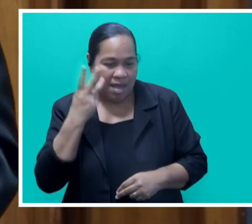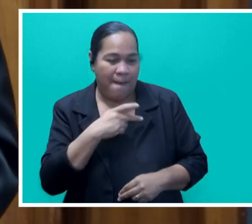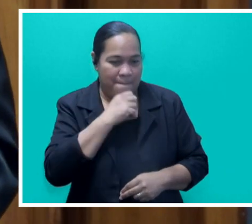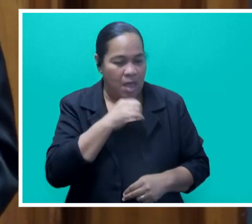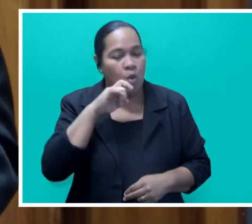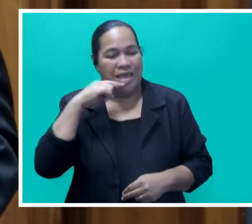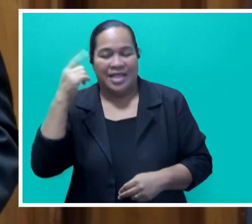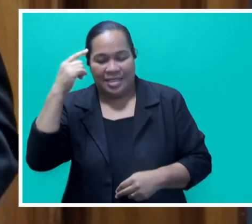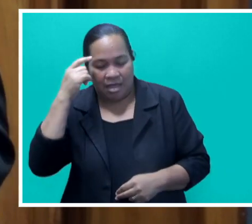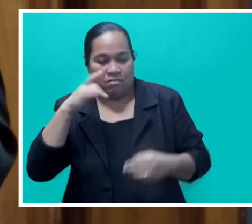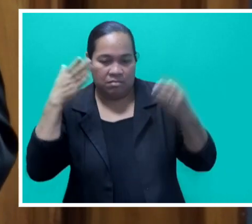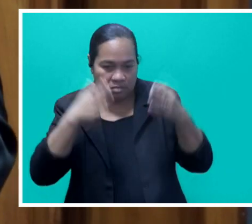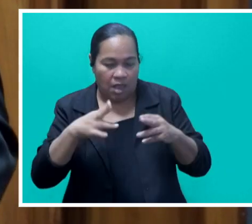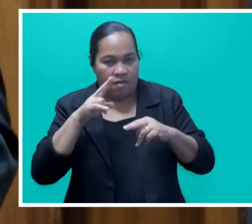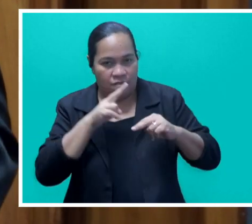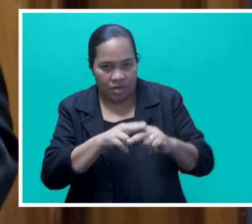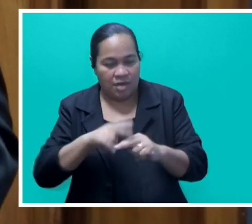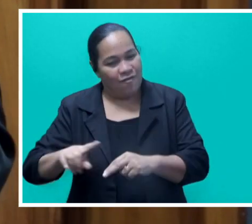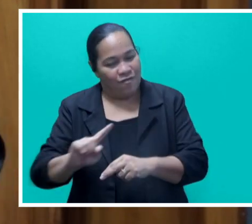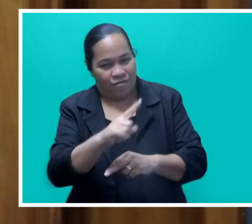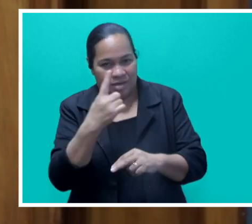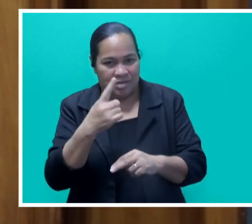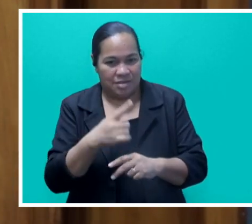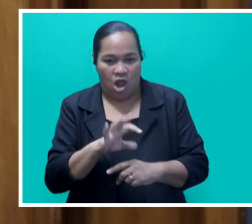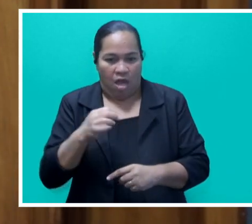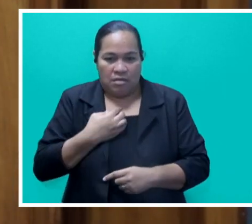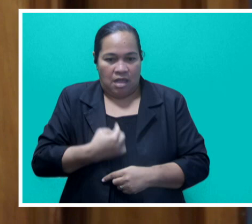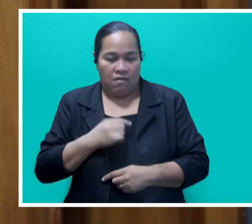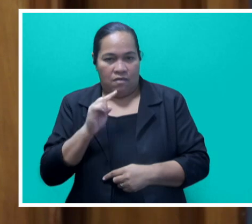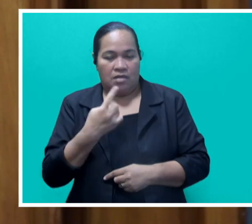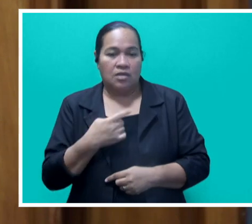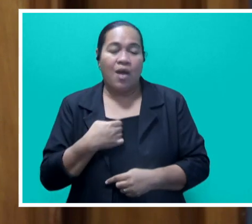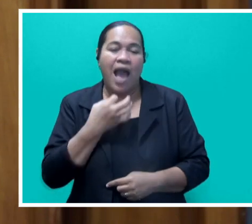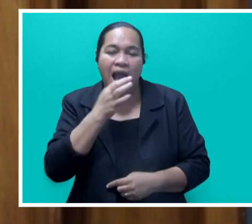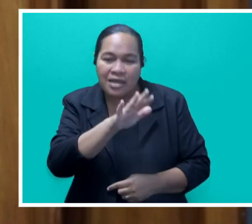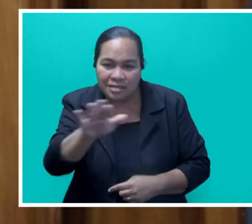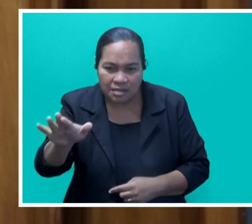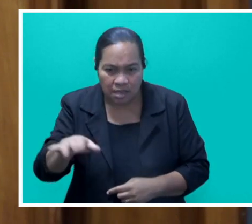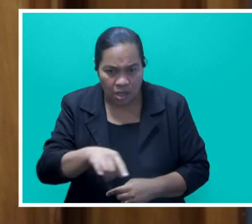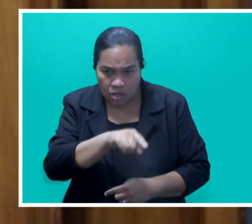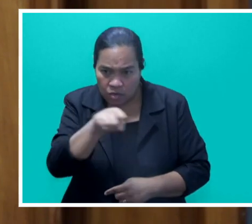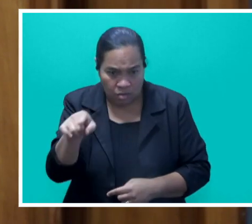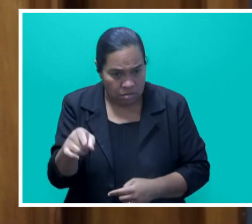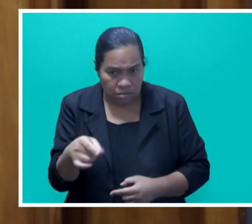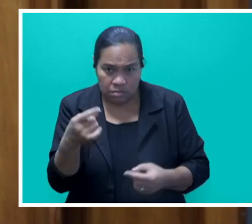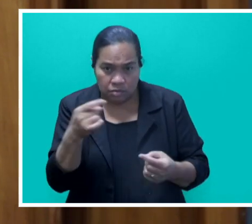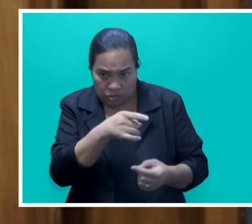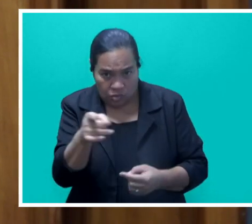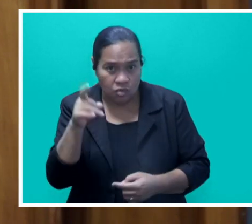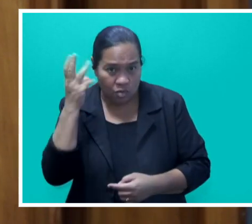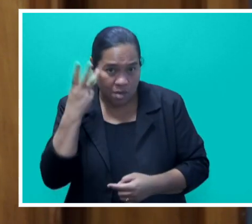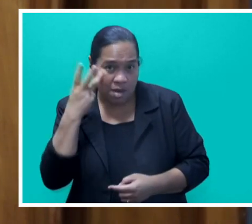Fiji first. I ask my colleagues in this august House, are we such women and